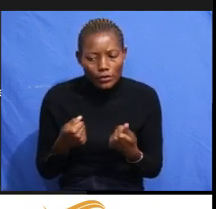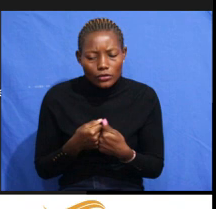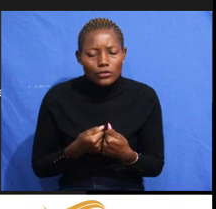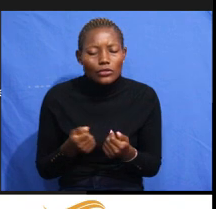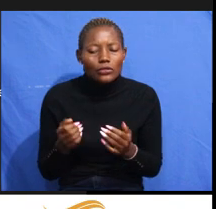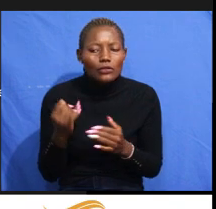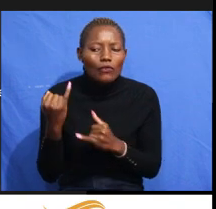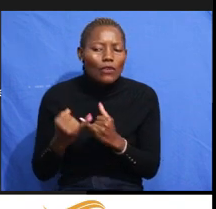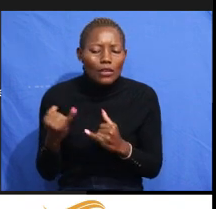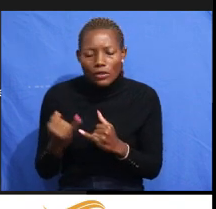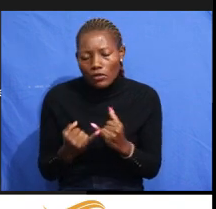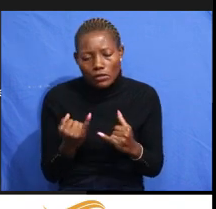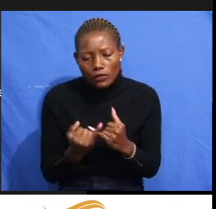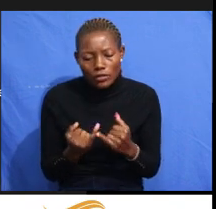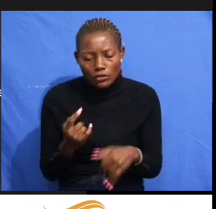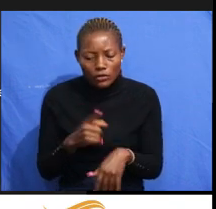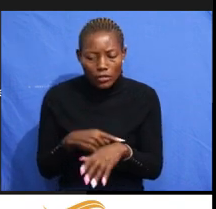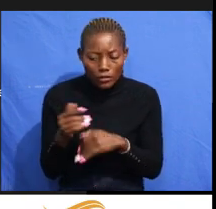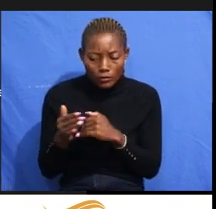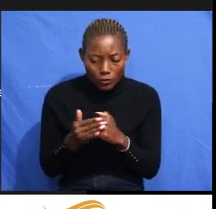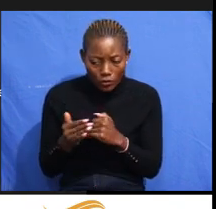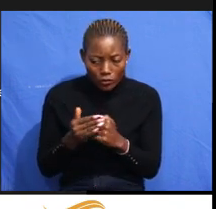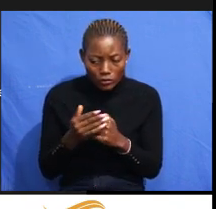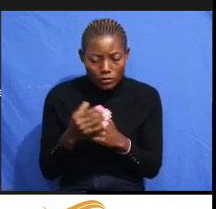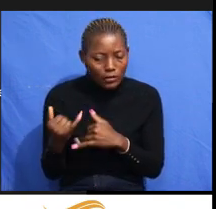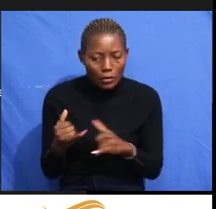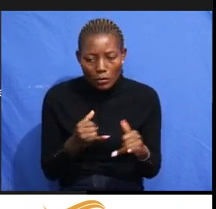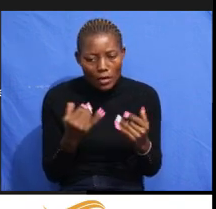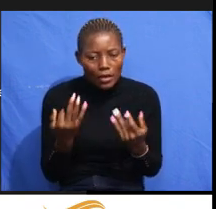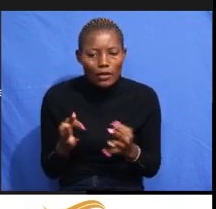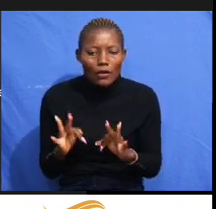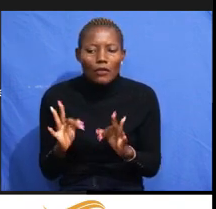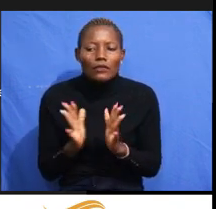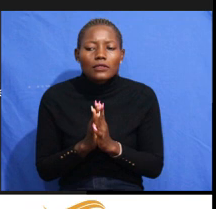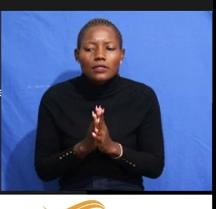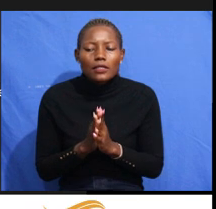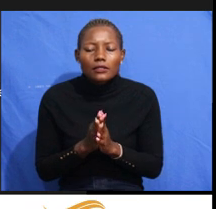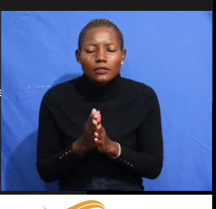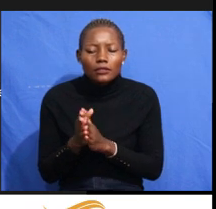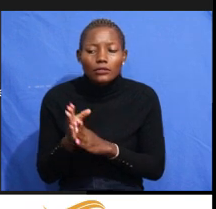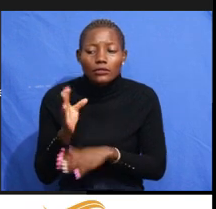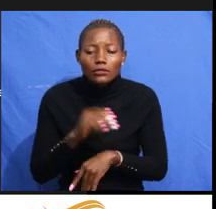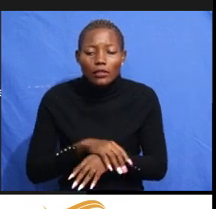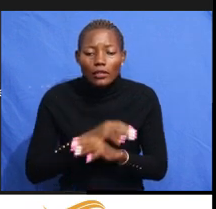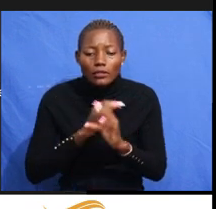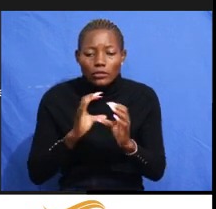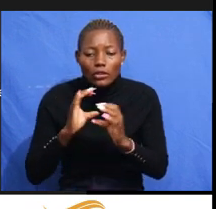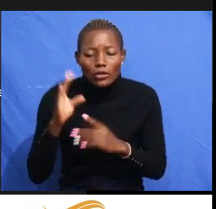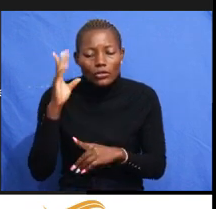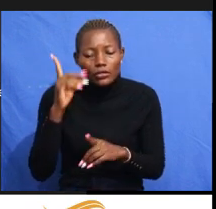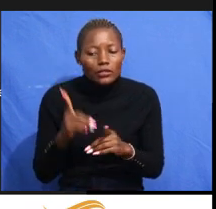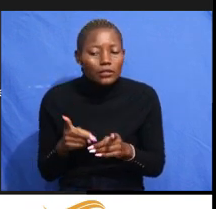into the final four. That Yeah. is the playoffs, and you find maybe coaches deciding